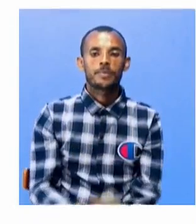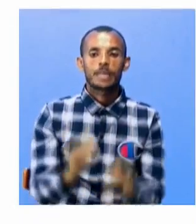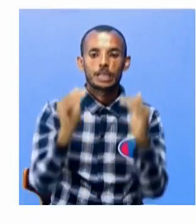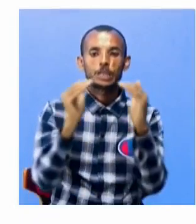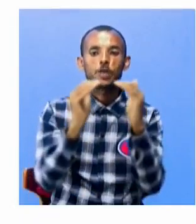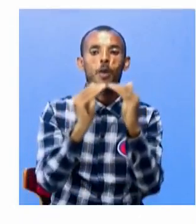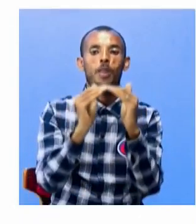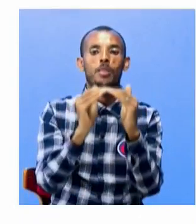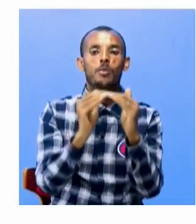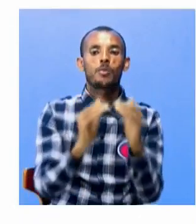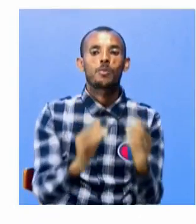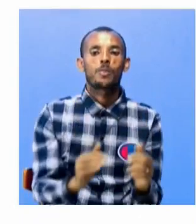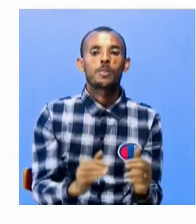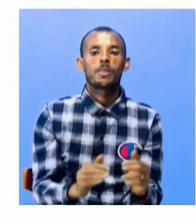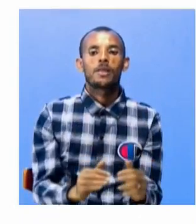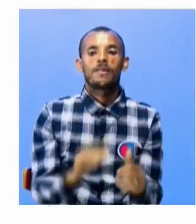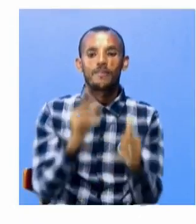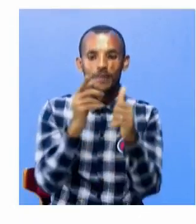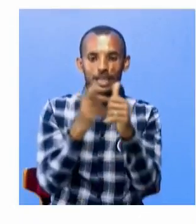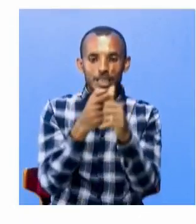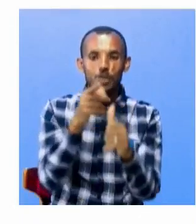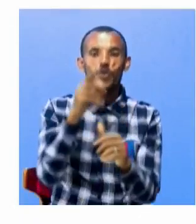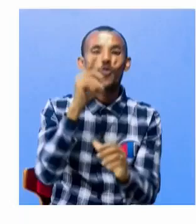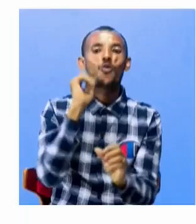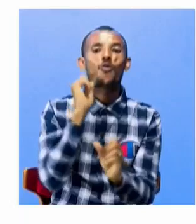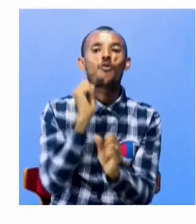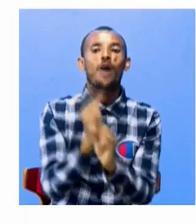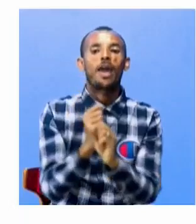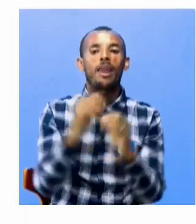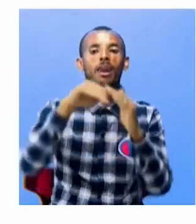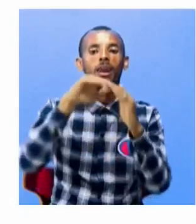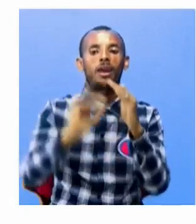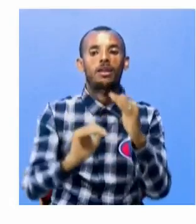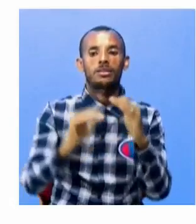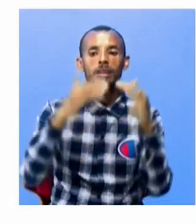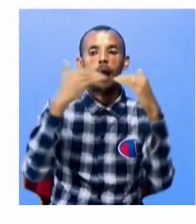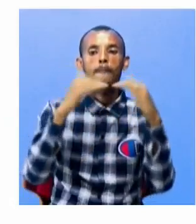what you do is, first you have to find the decreased amount.